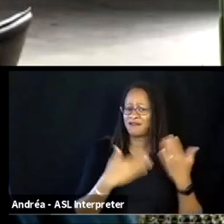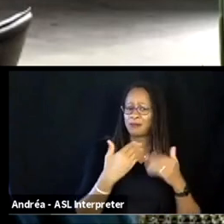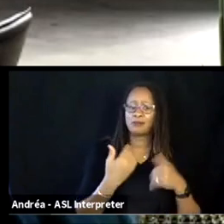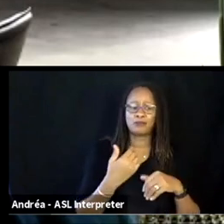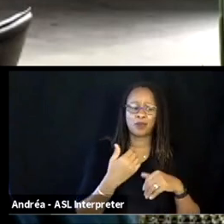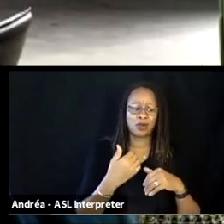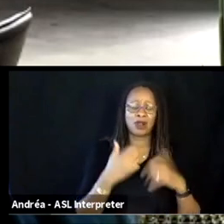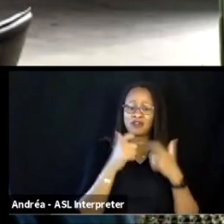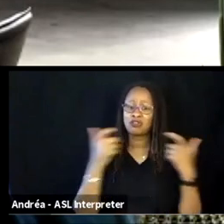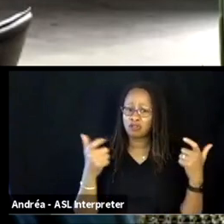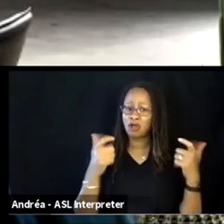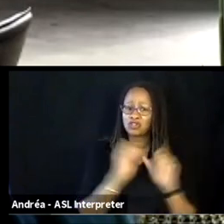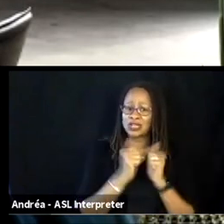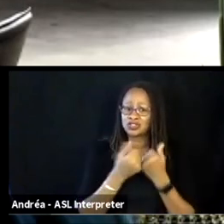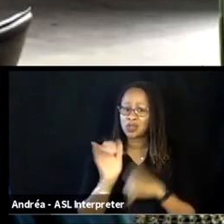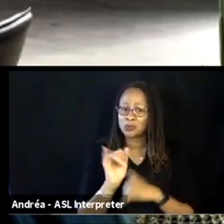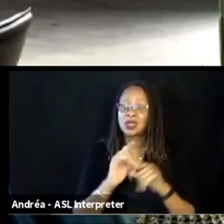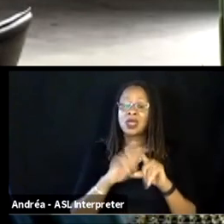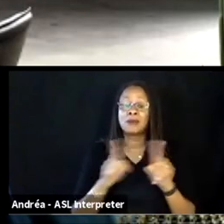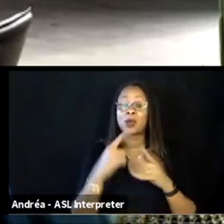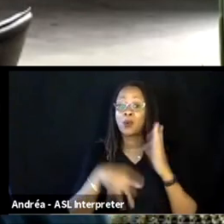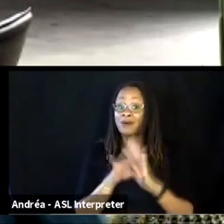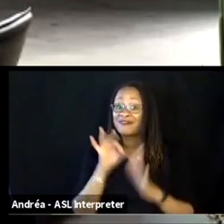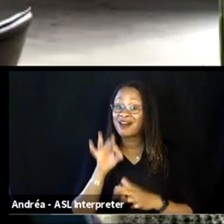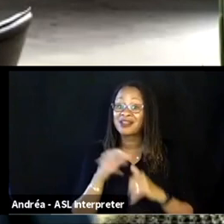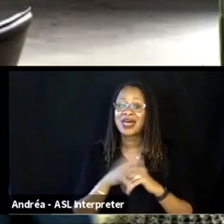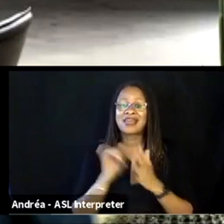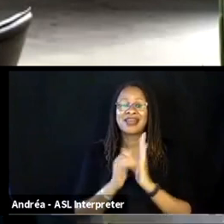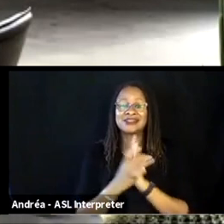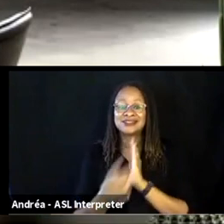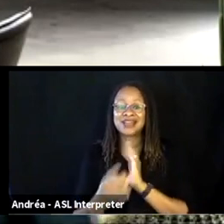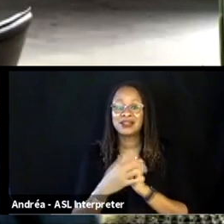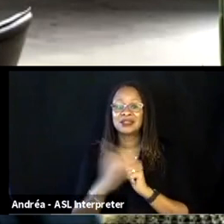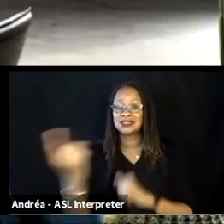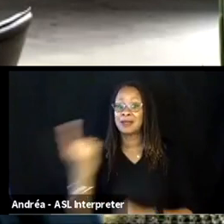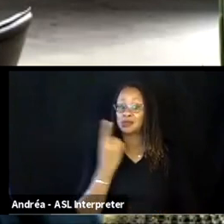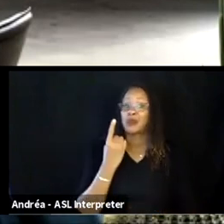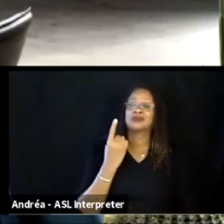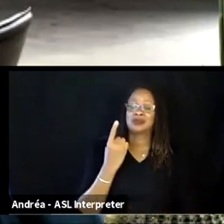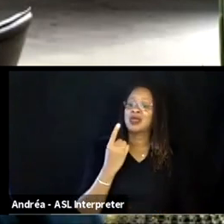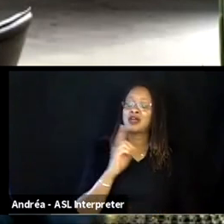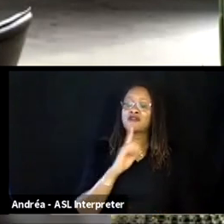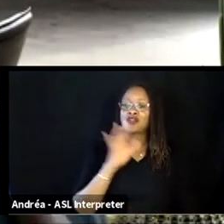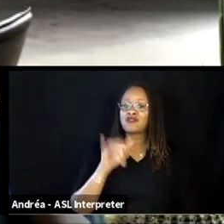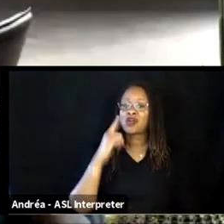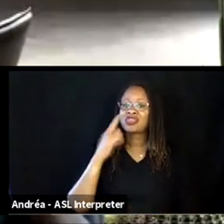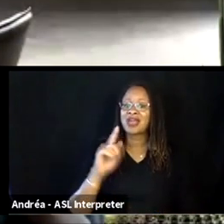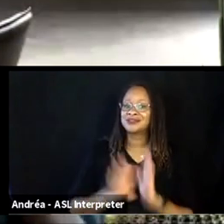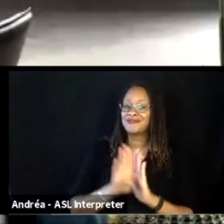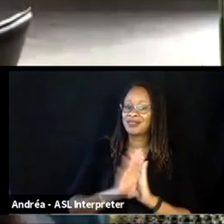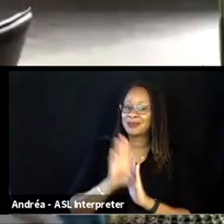large agency as well. But what we're finding is the talent is coming to us really for that